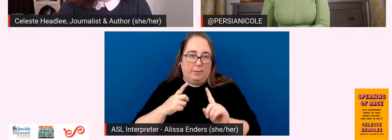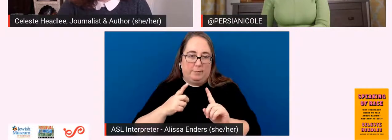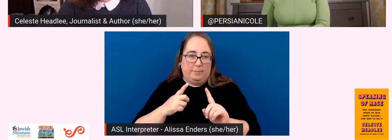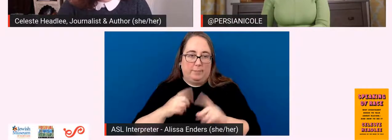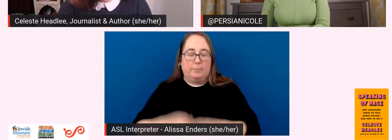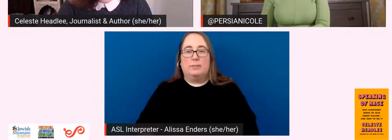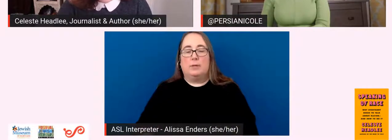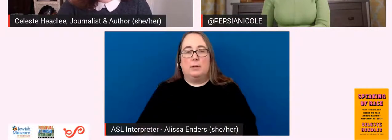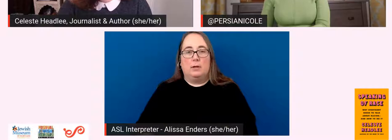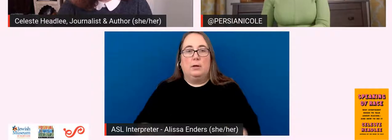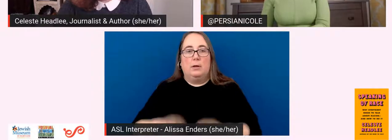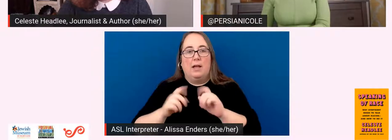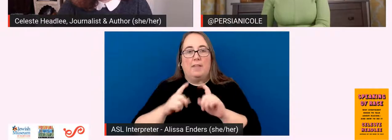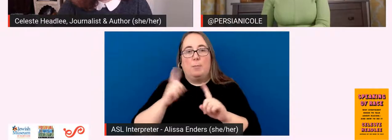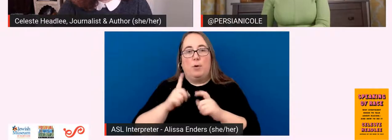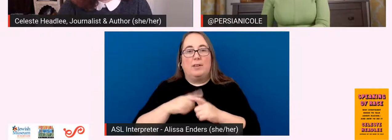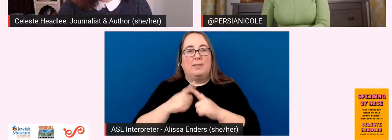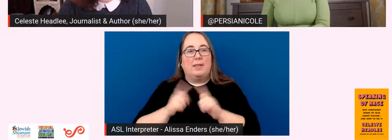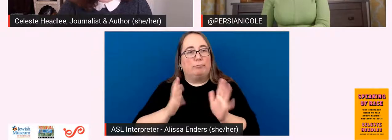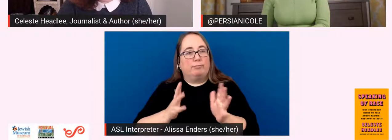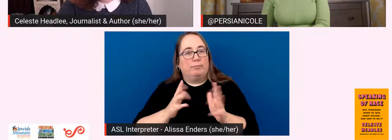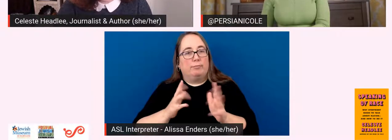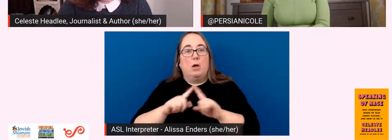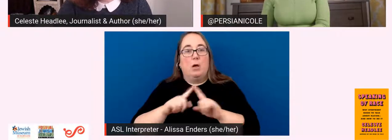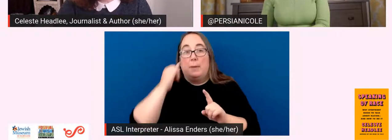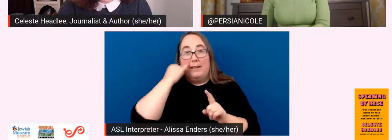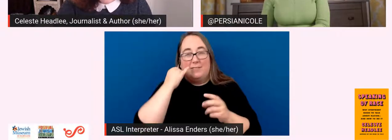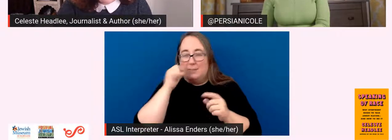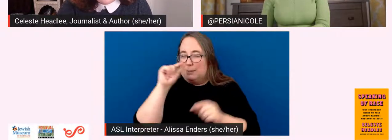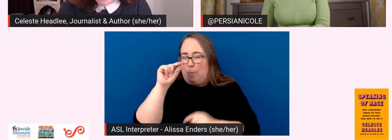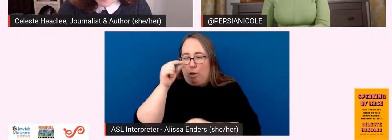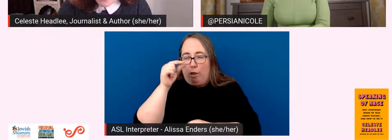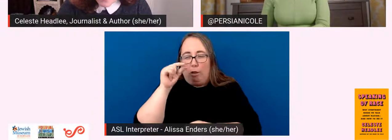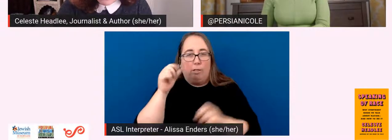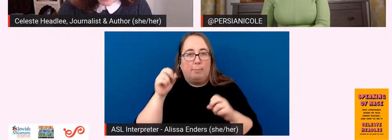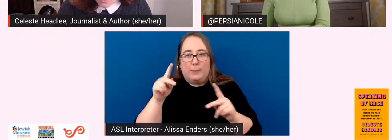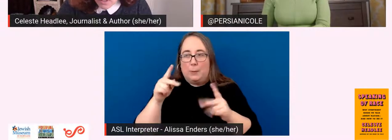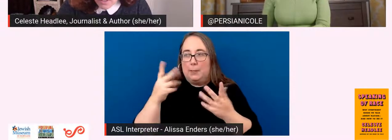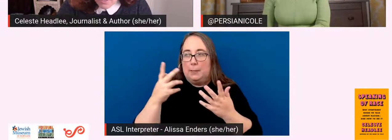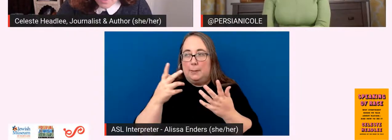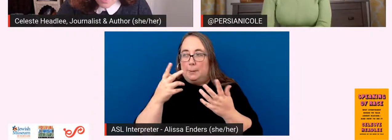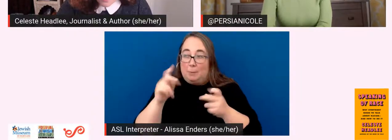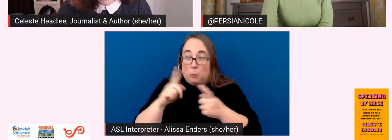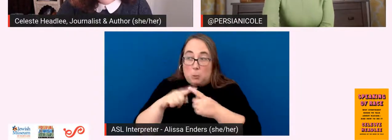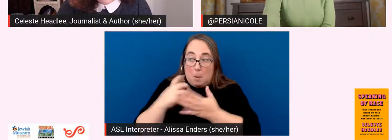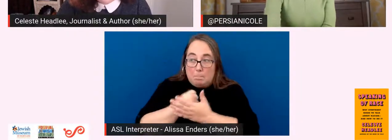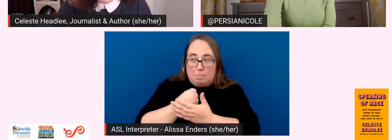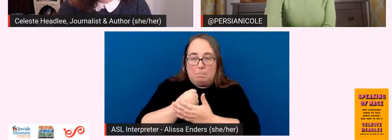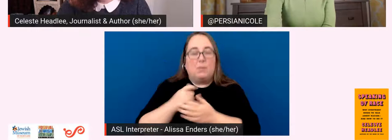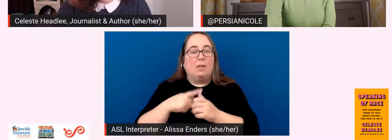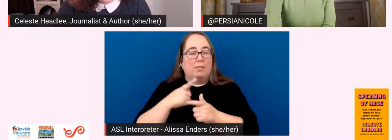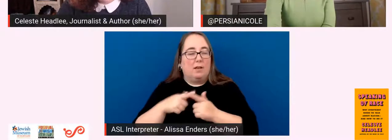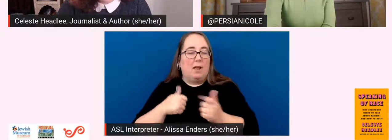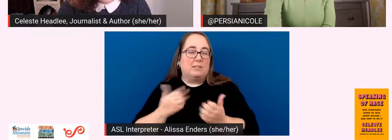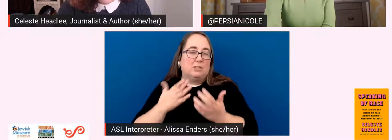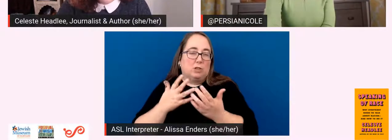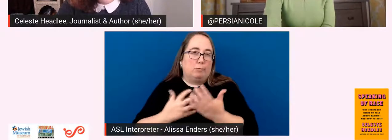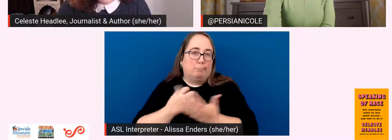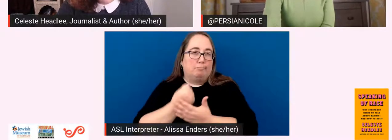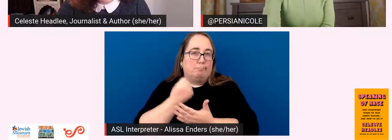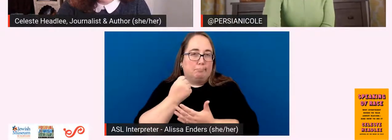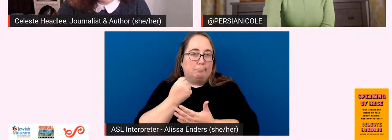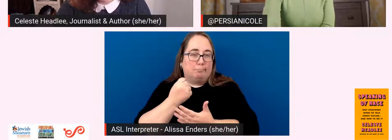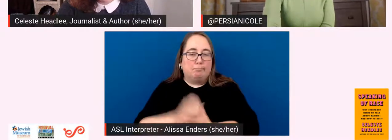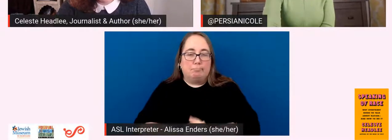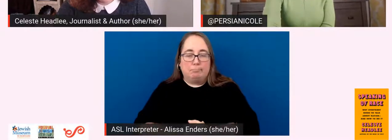that point, you walk away. But if there's a chance, if there's an opening in that door, I suggest you put your toe